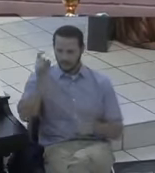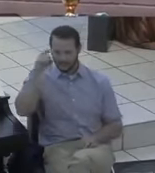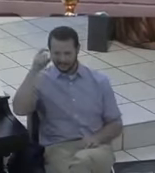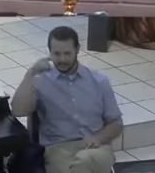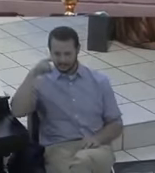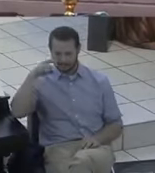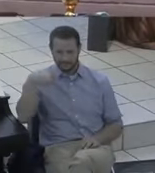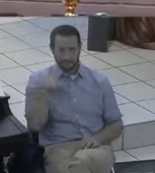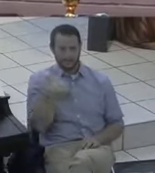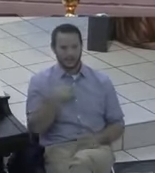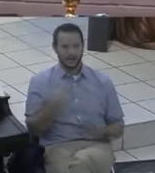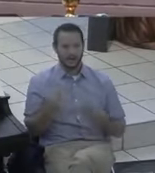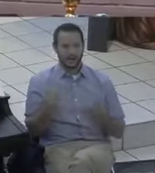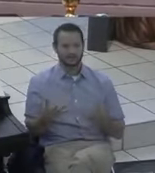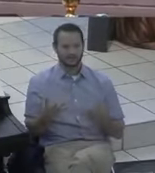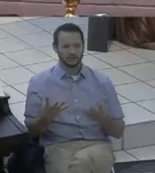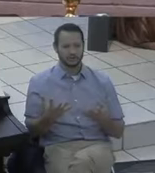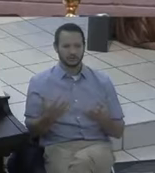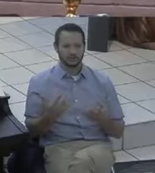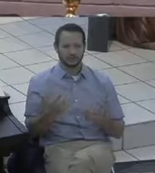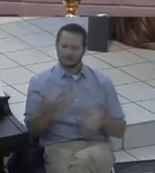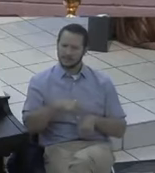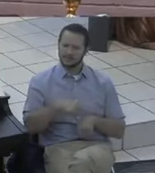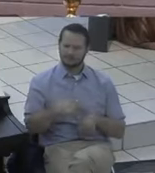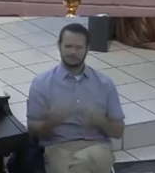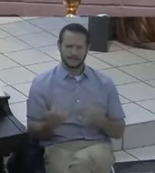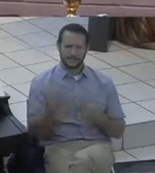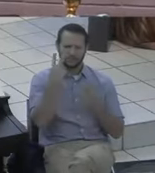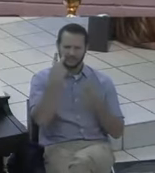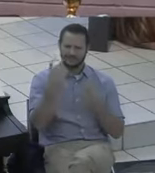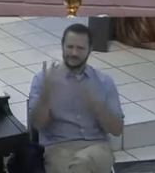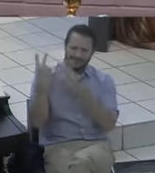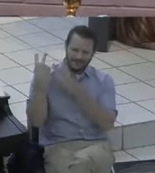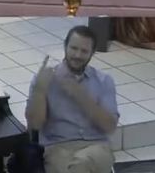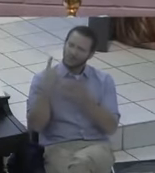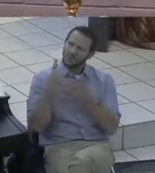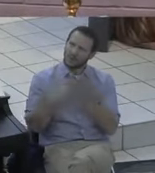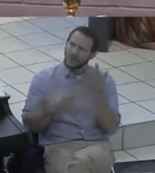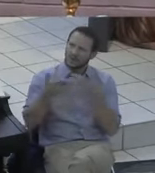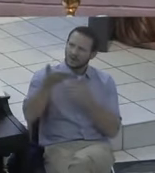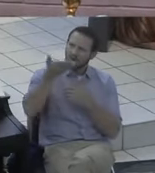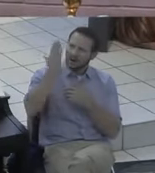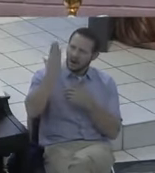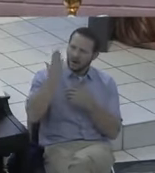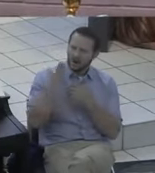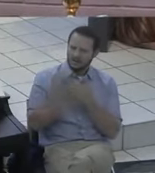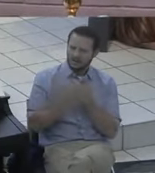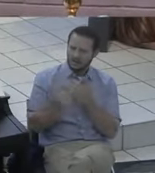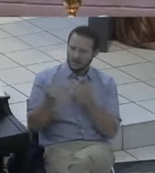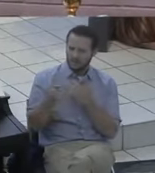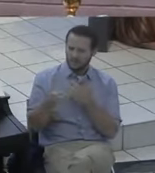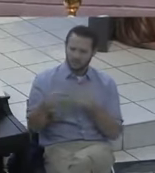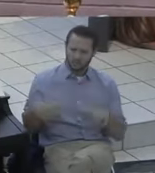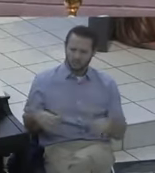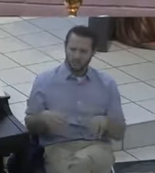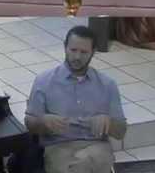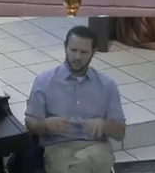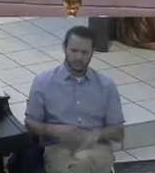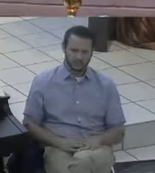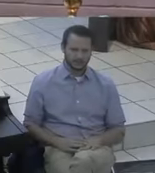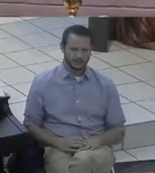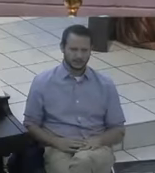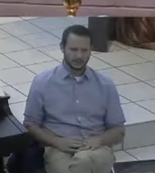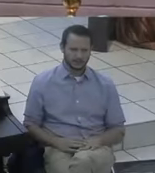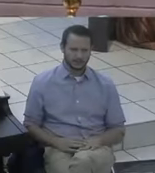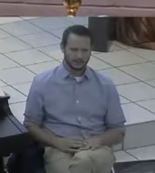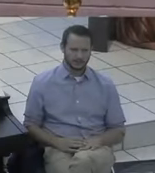offer you today this opportunity to reflect on what it is that God perhaps is calling you to do. During this time, think